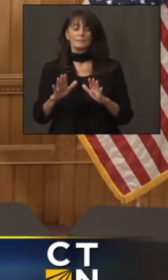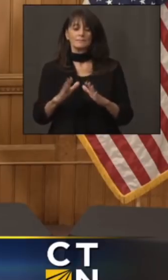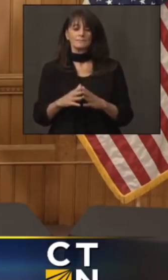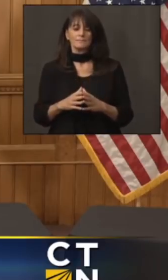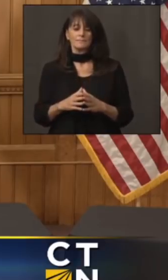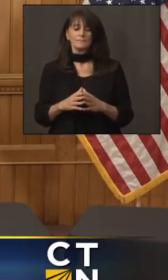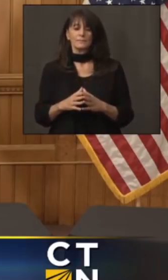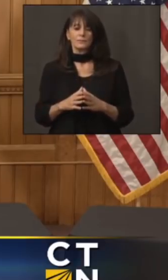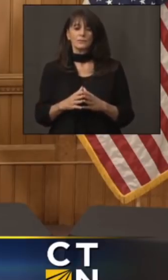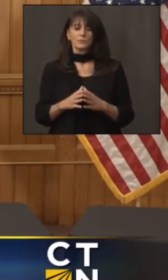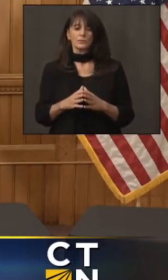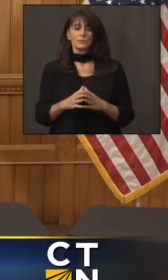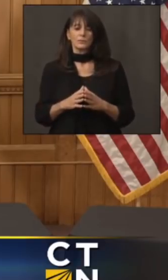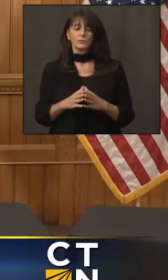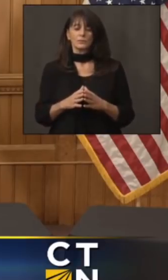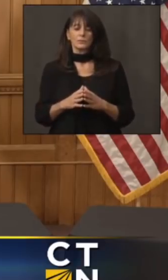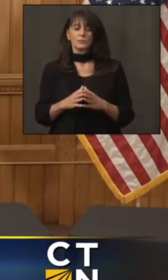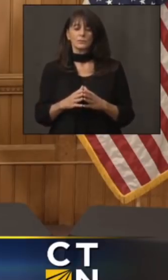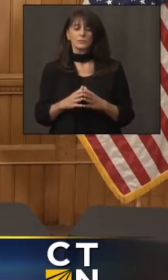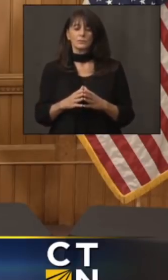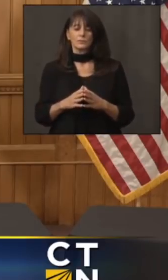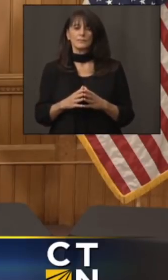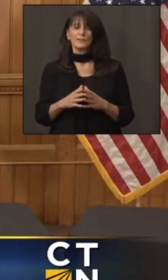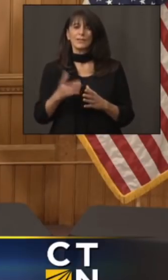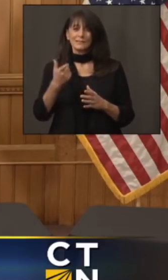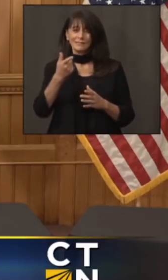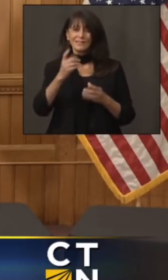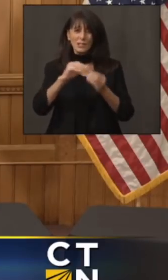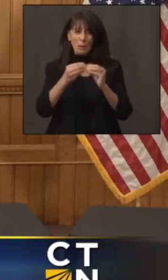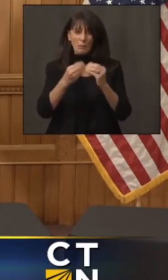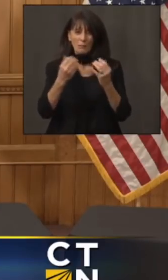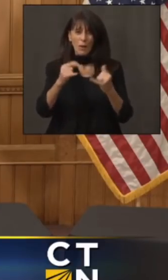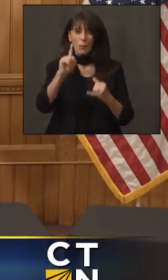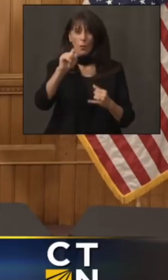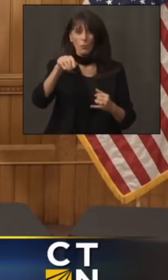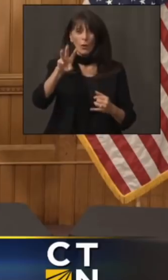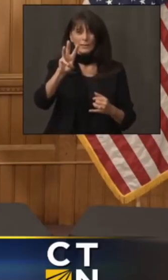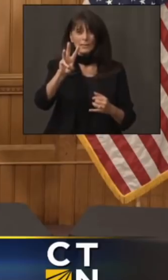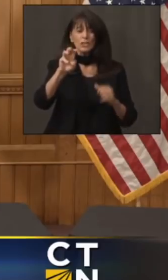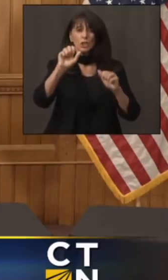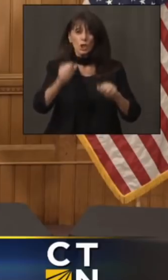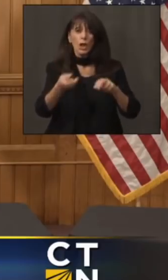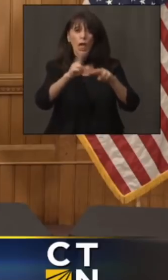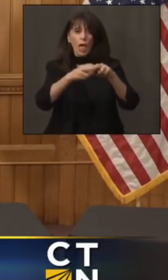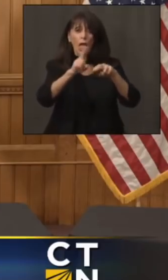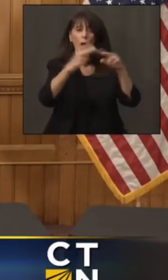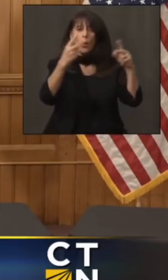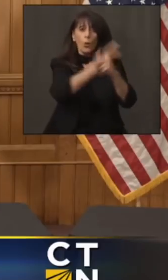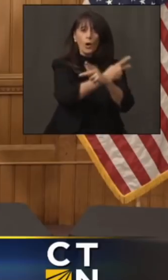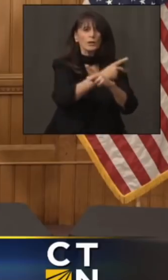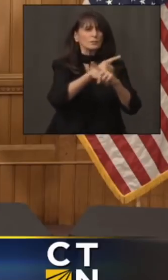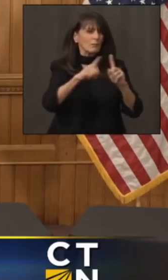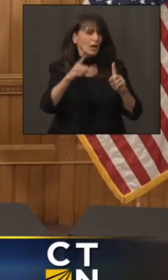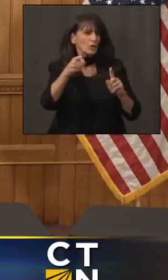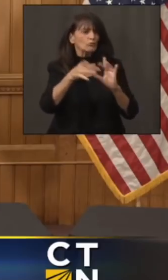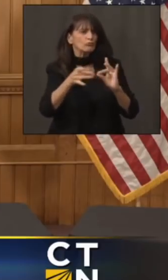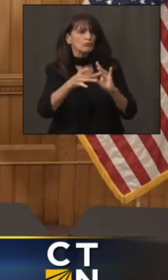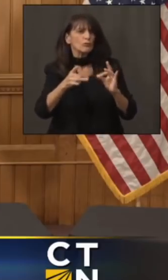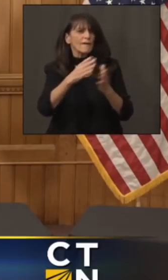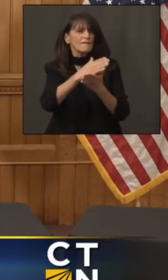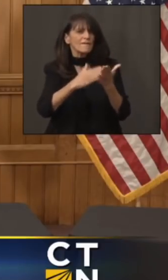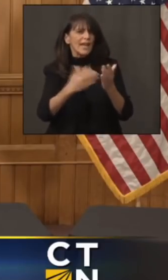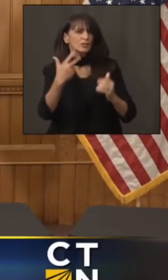Things don't look great. You have 1.6%. It could get a lot worse, but you're saying phase 3 is